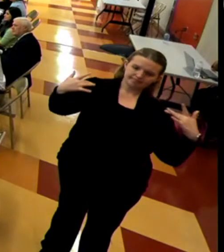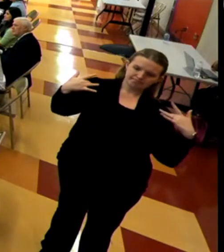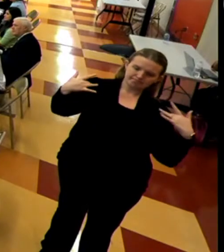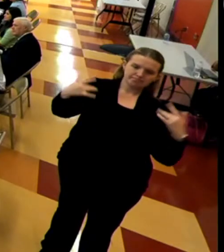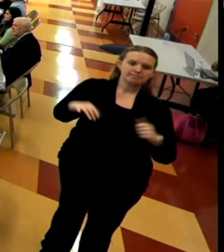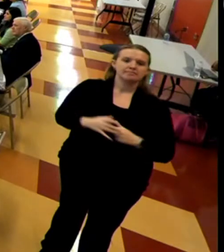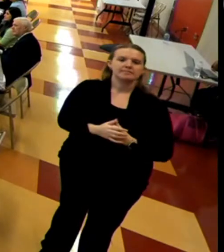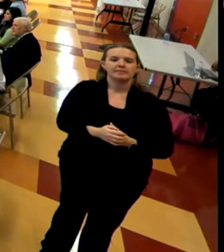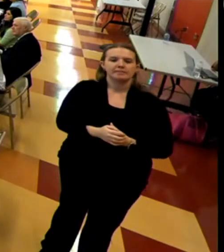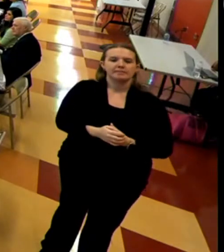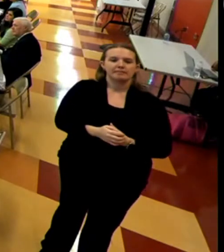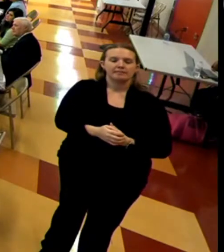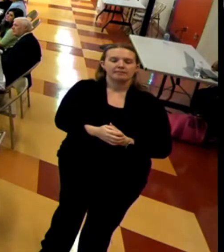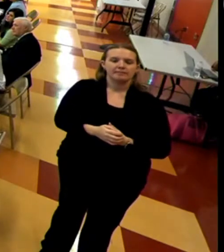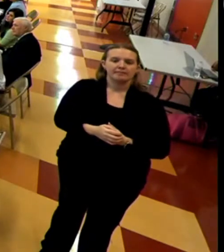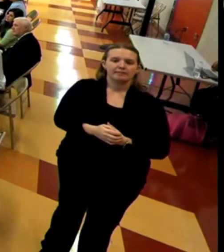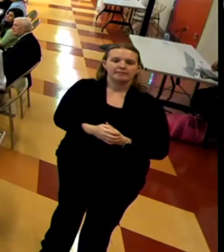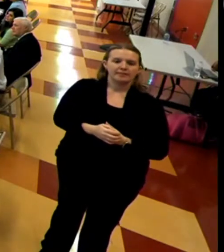Abstain.